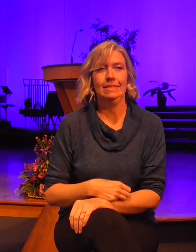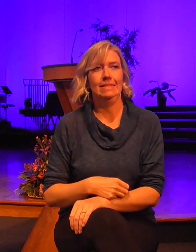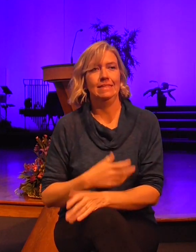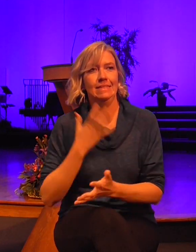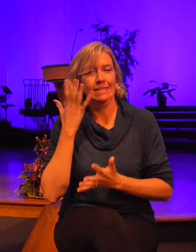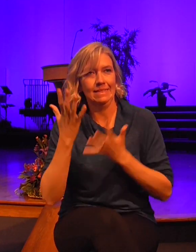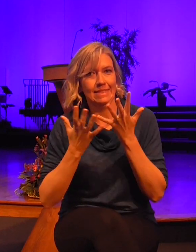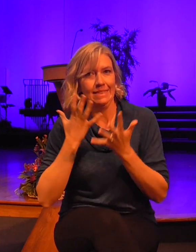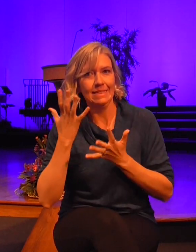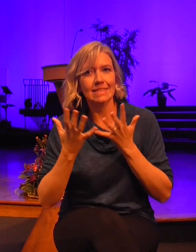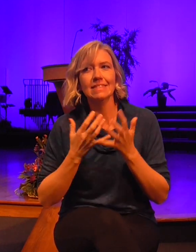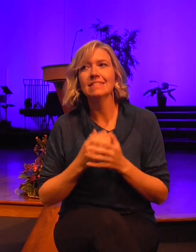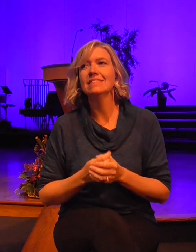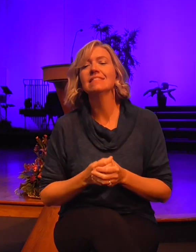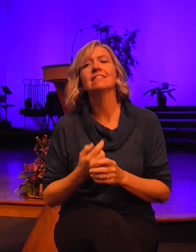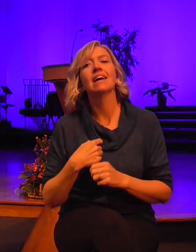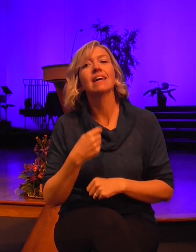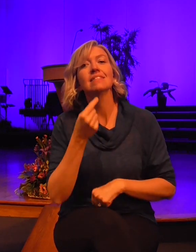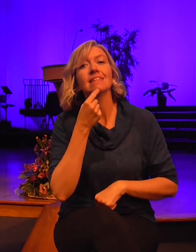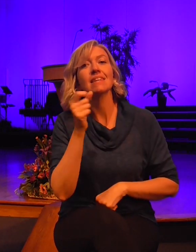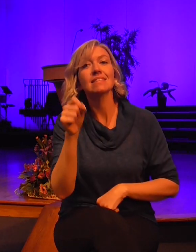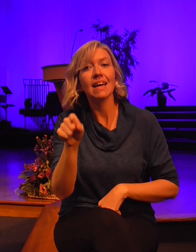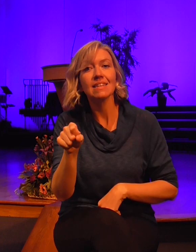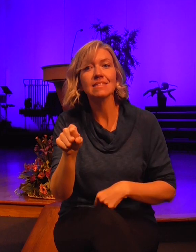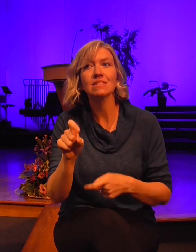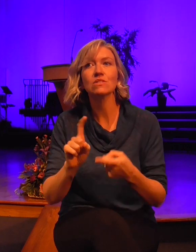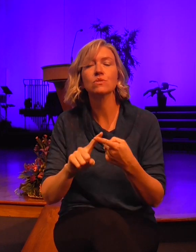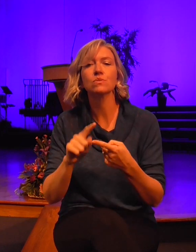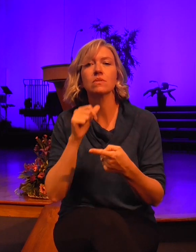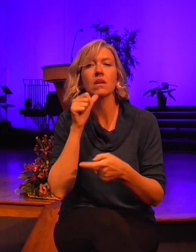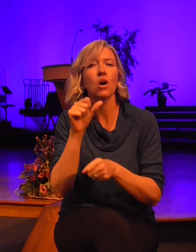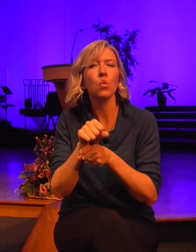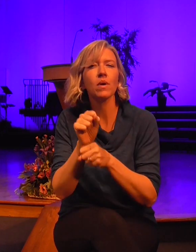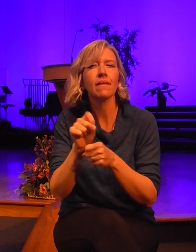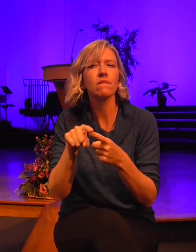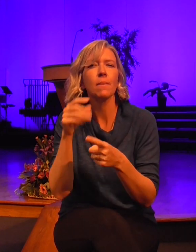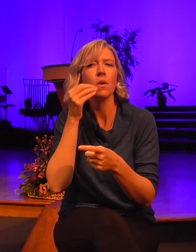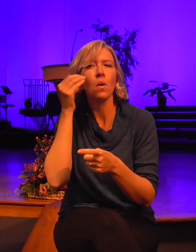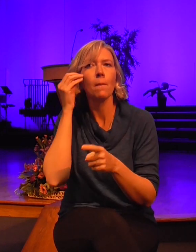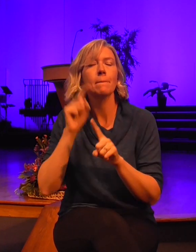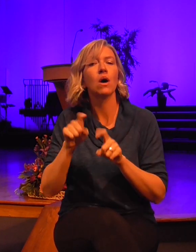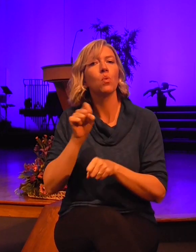I said yes to not working from home, but working from bed. Anyone ever do that?